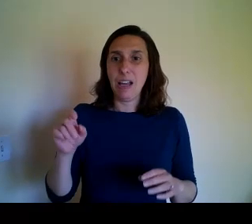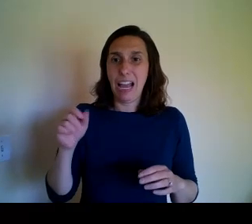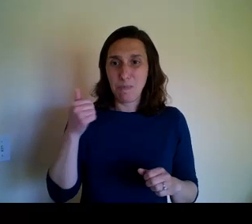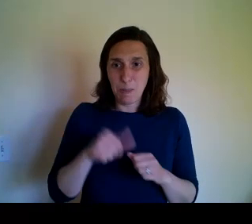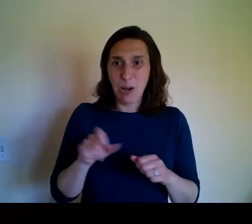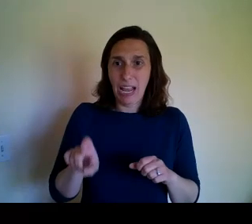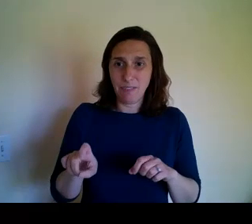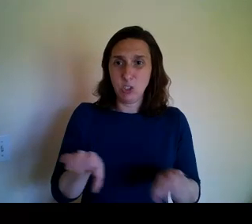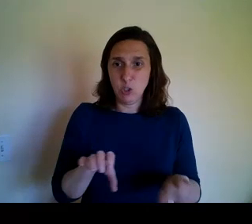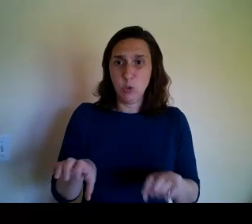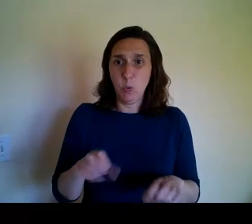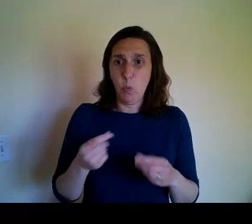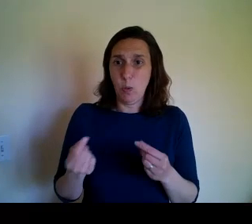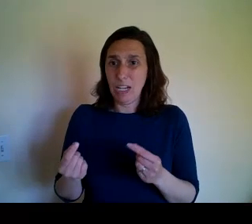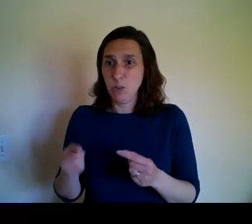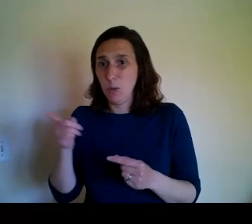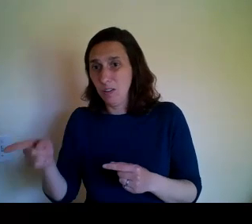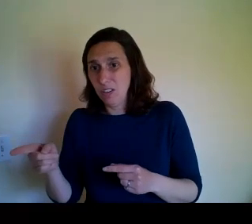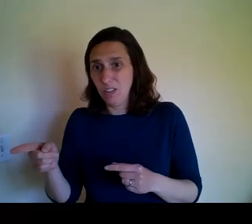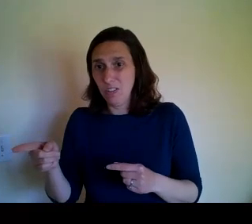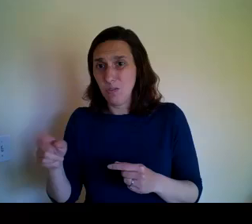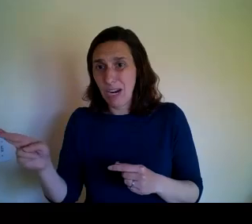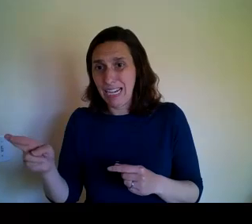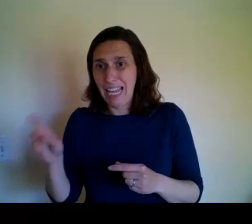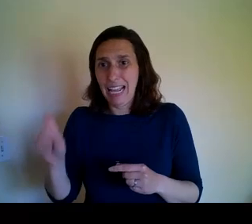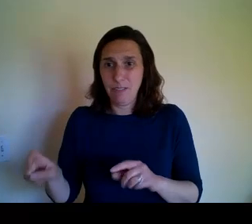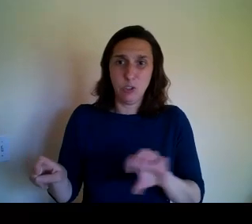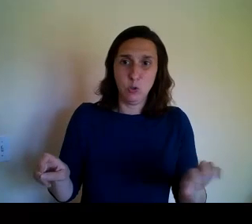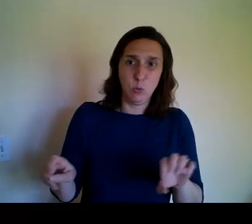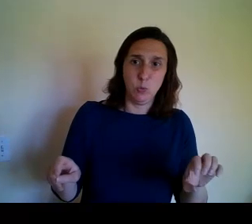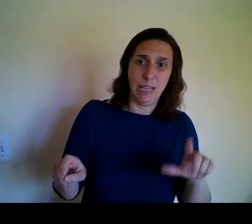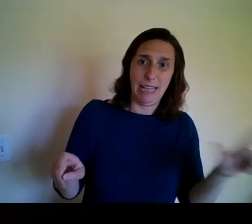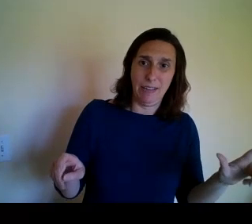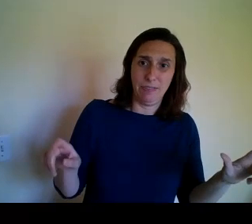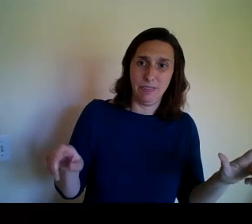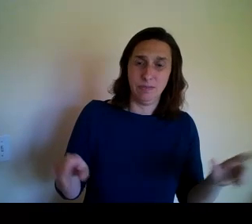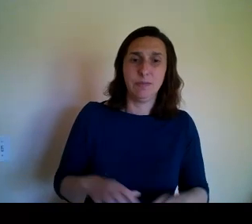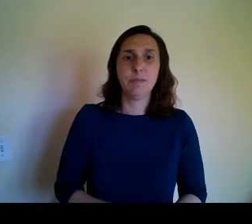My property of logarithms doesn't matter what the base is, so this y still multiplies back out front here.